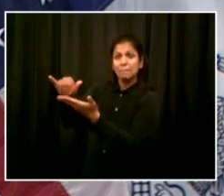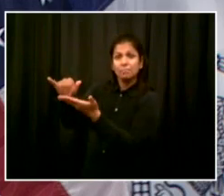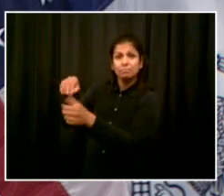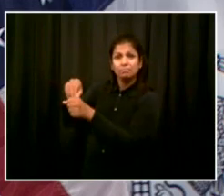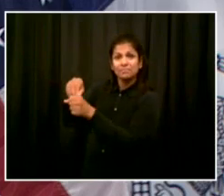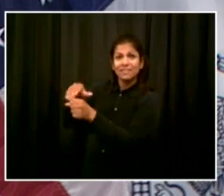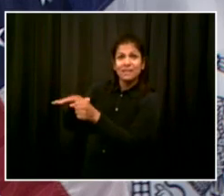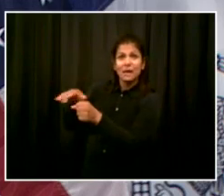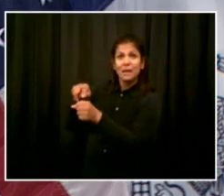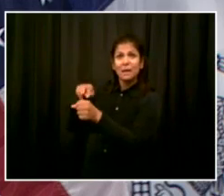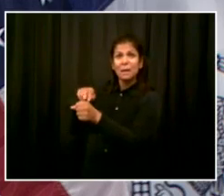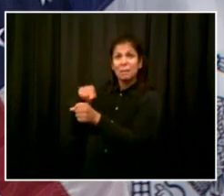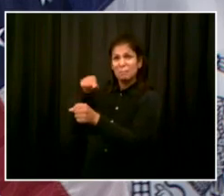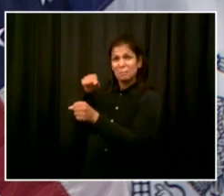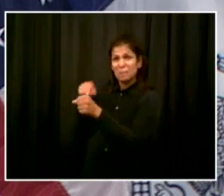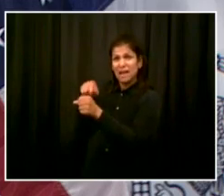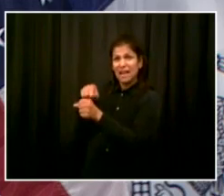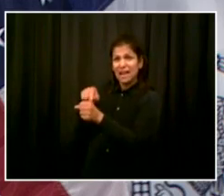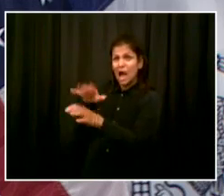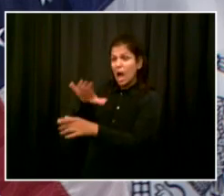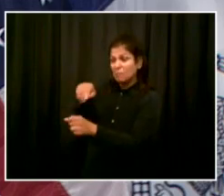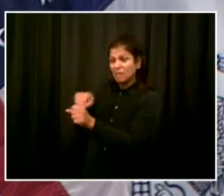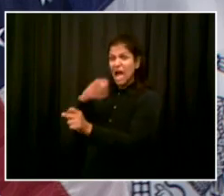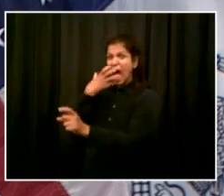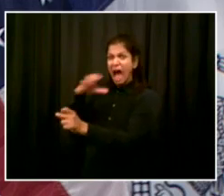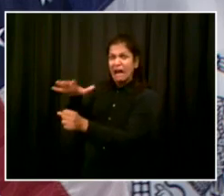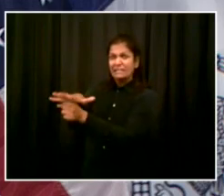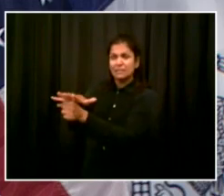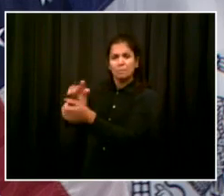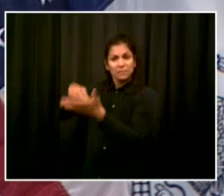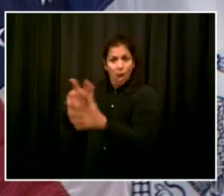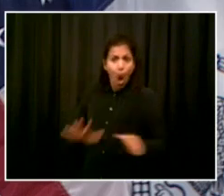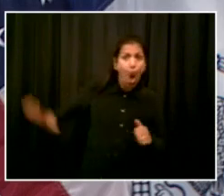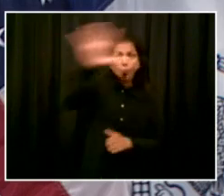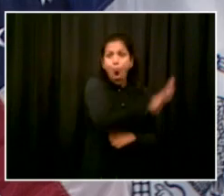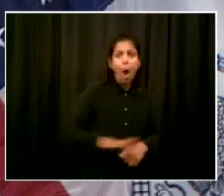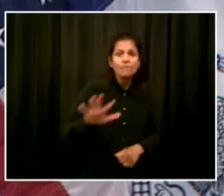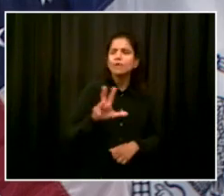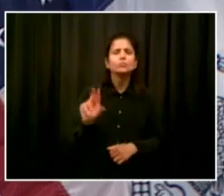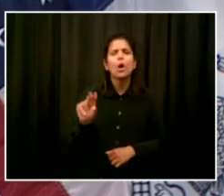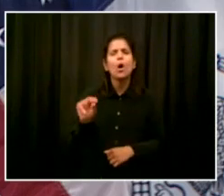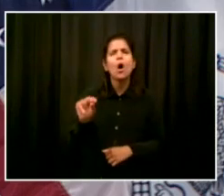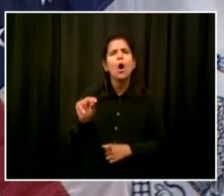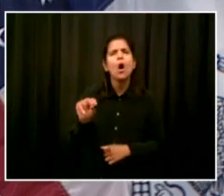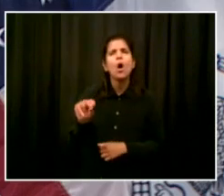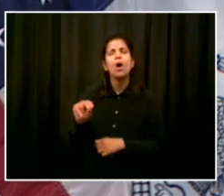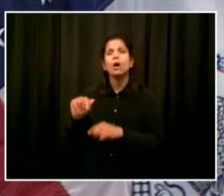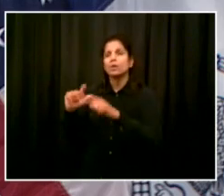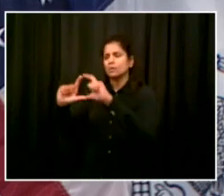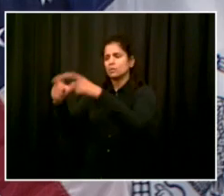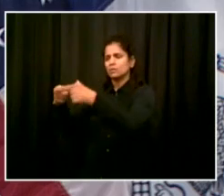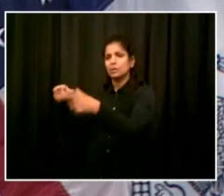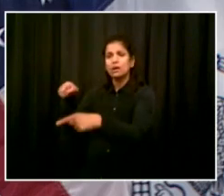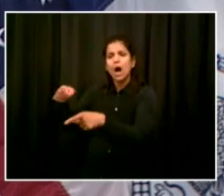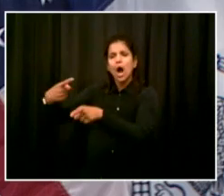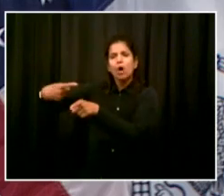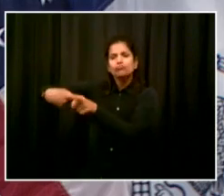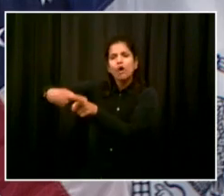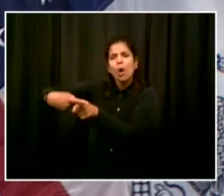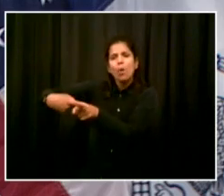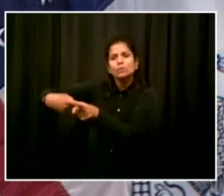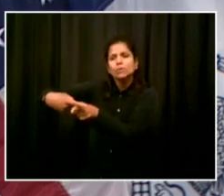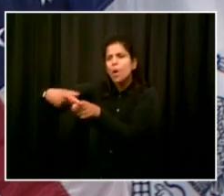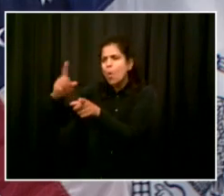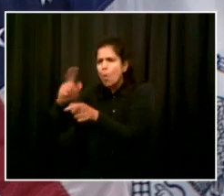effort is part of this, and then getting many more cops to be present in those areas as a deterrent, and then the